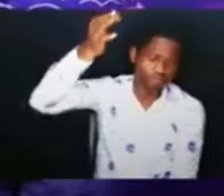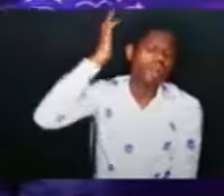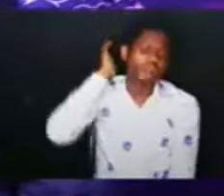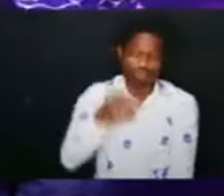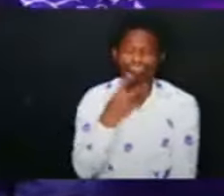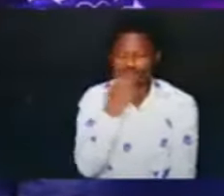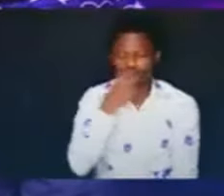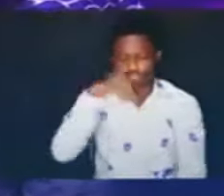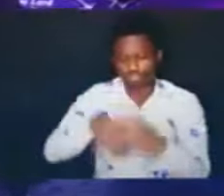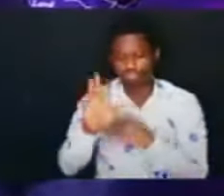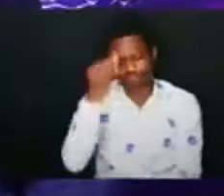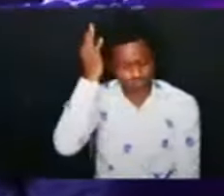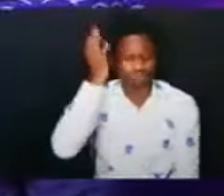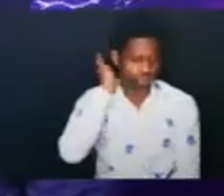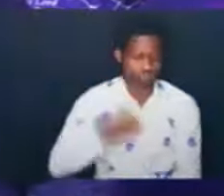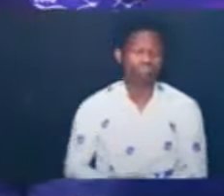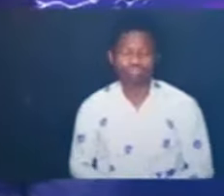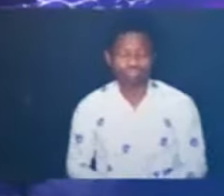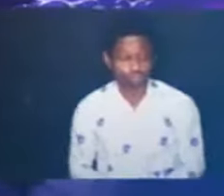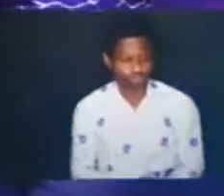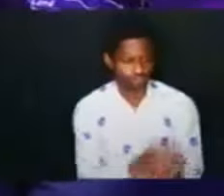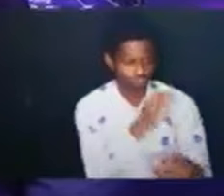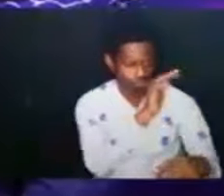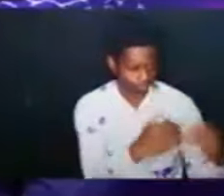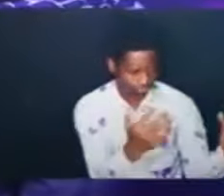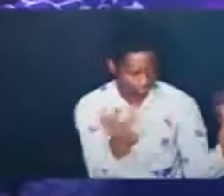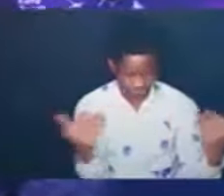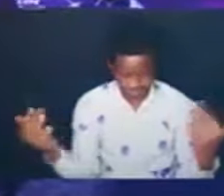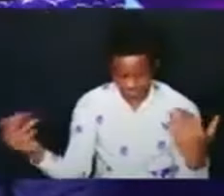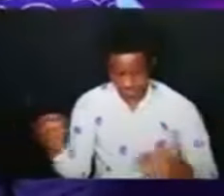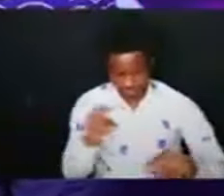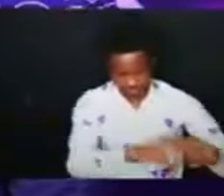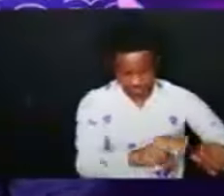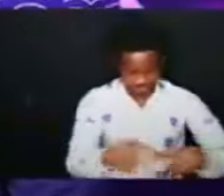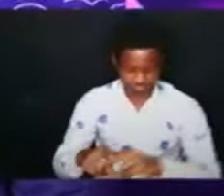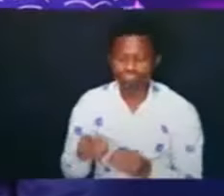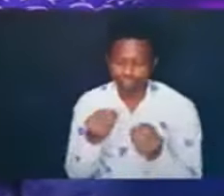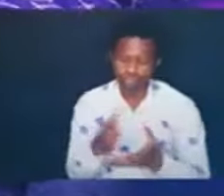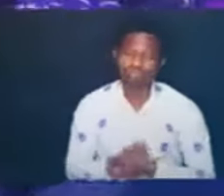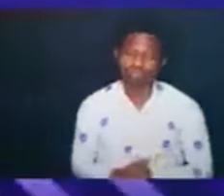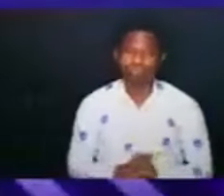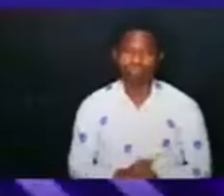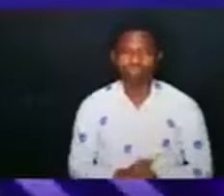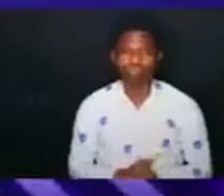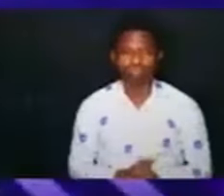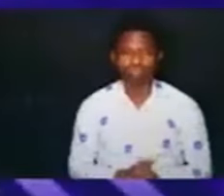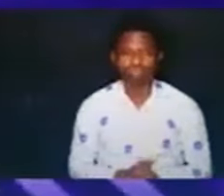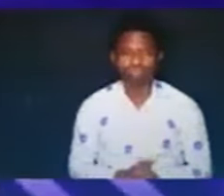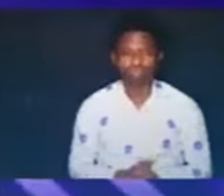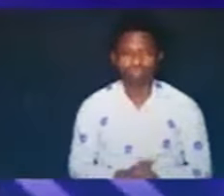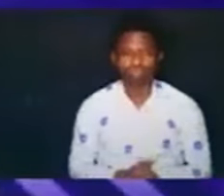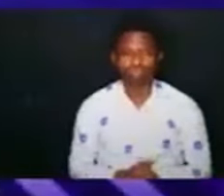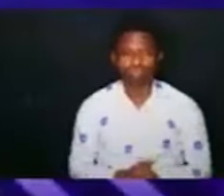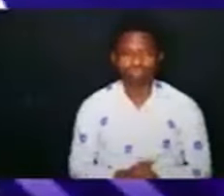man obebe dumienu boabo anwano kase mumu abwamano na menkamu de ebeyemo na edi echire no obeka se wonda achim. But